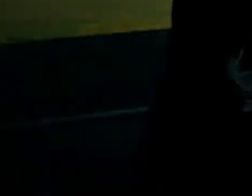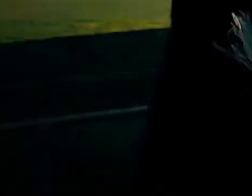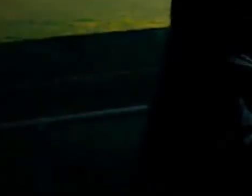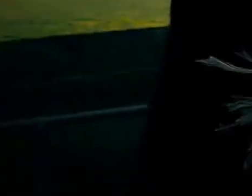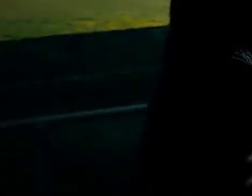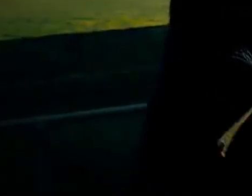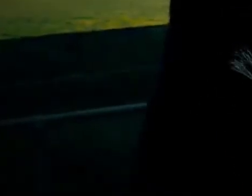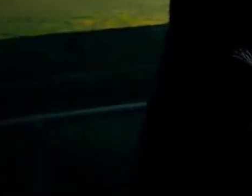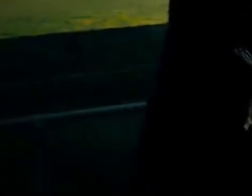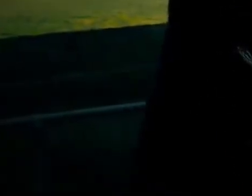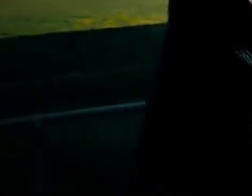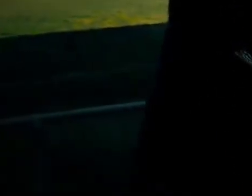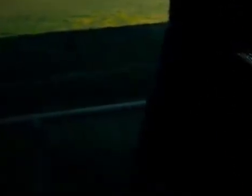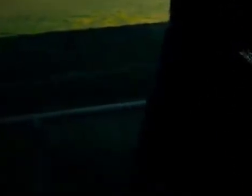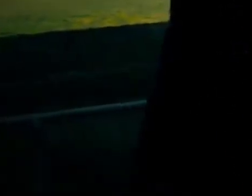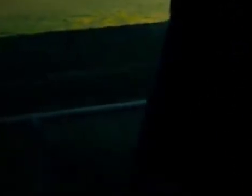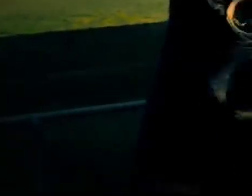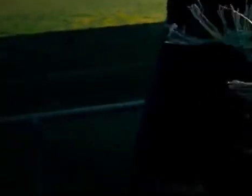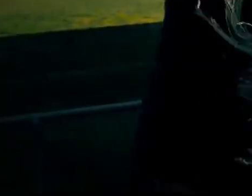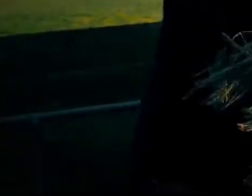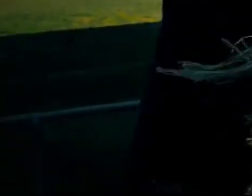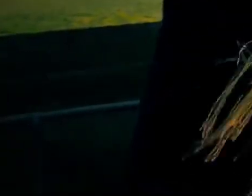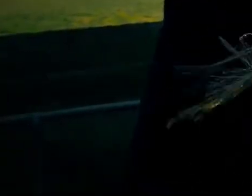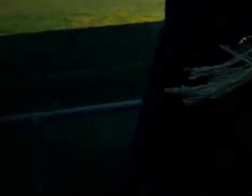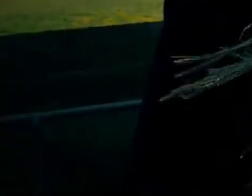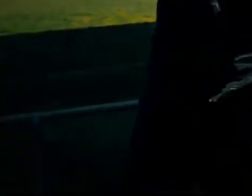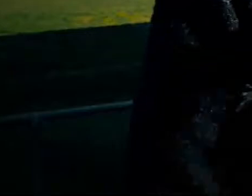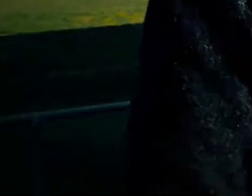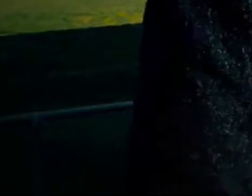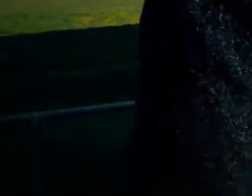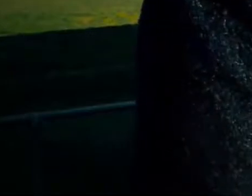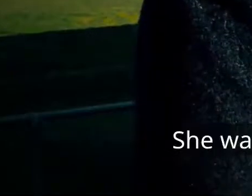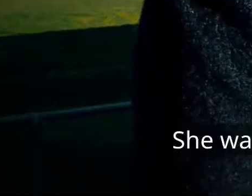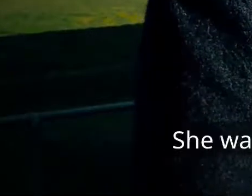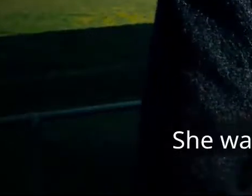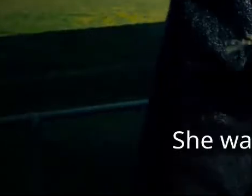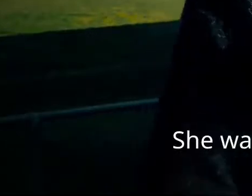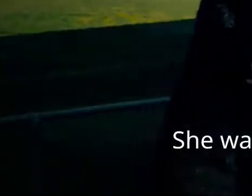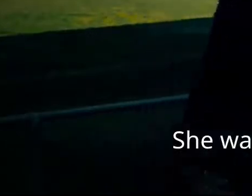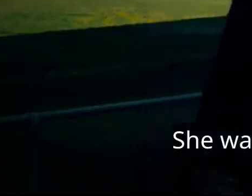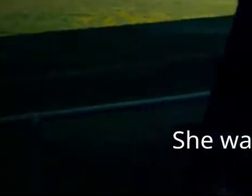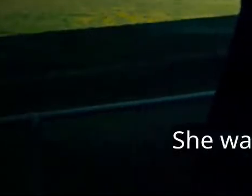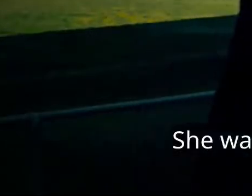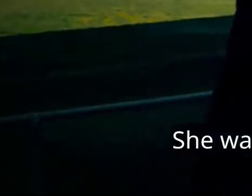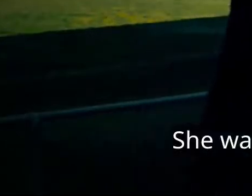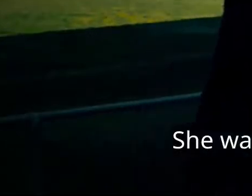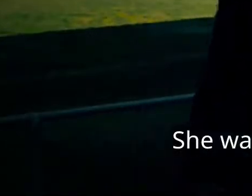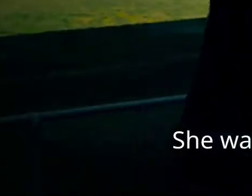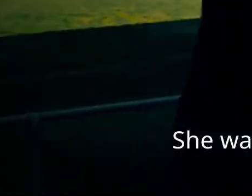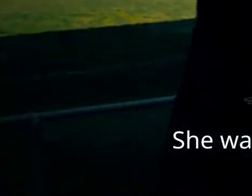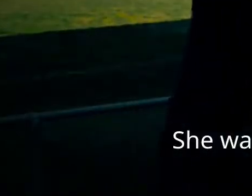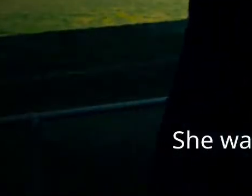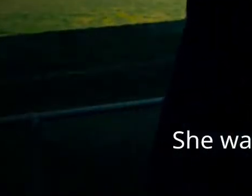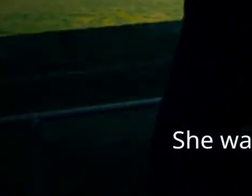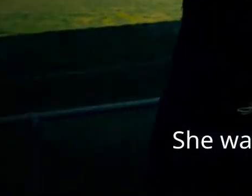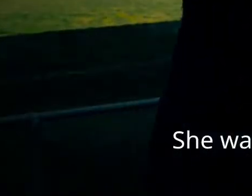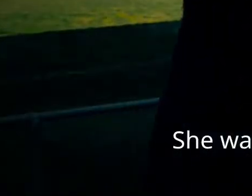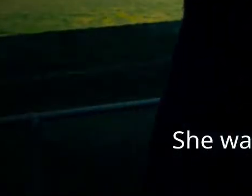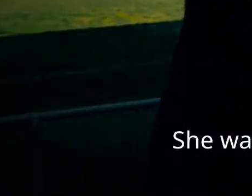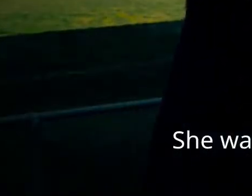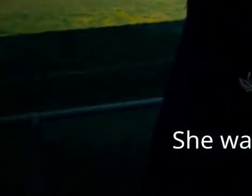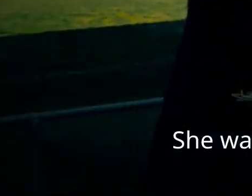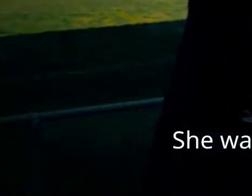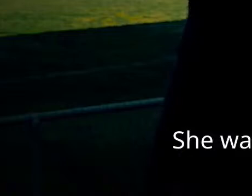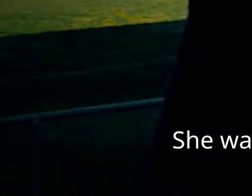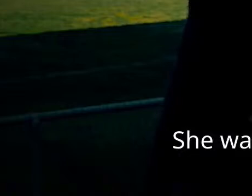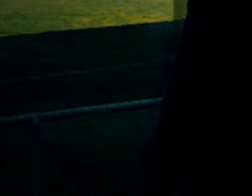And so I came across Del, who she was right here. She was unloaded from a maxi taxi in her